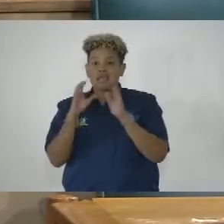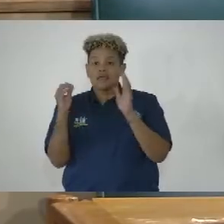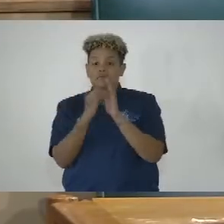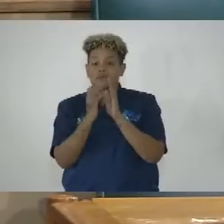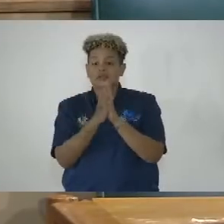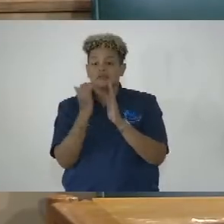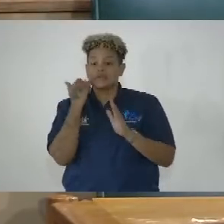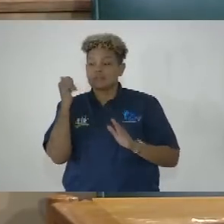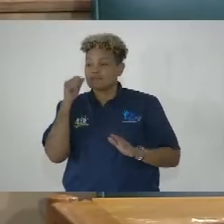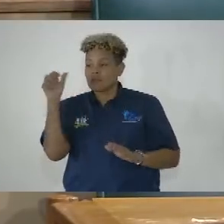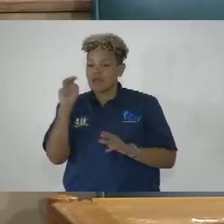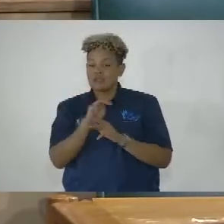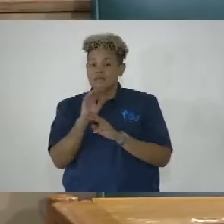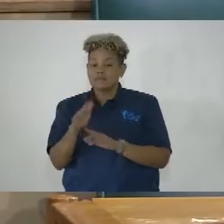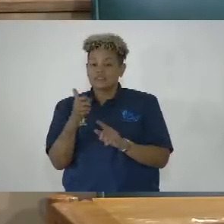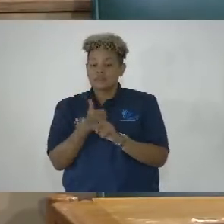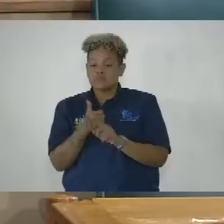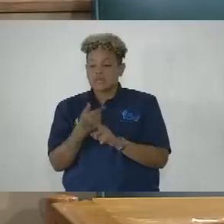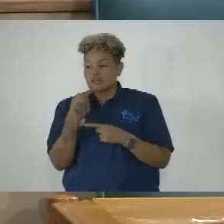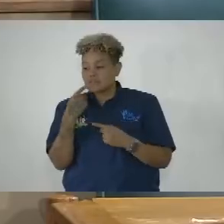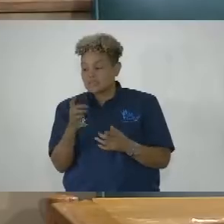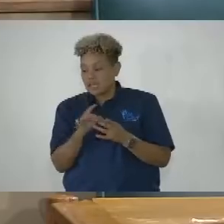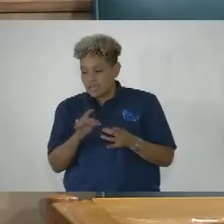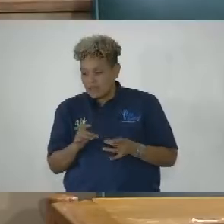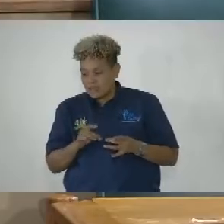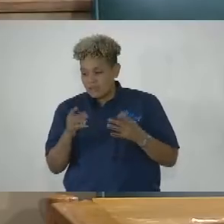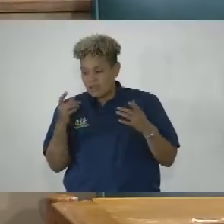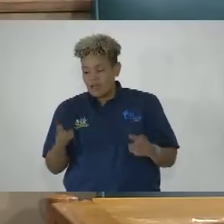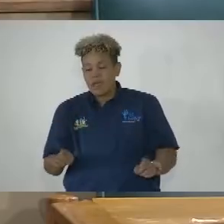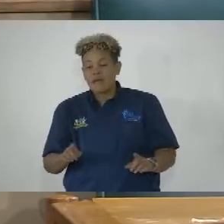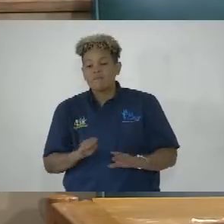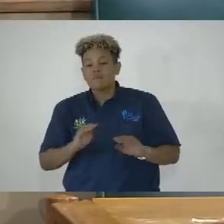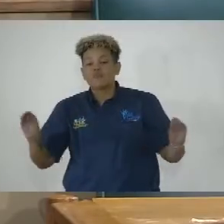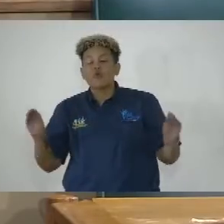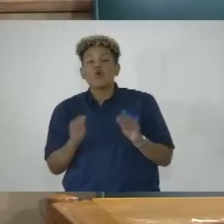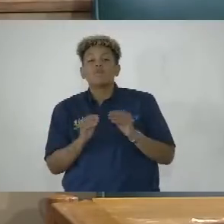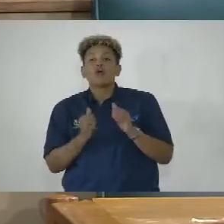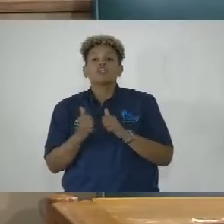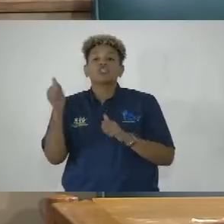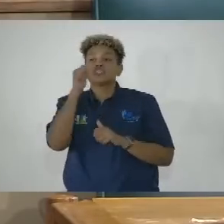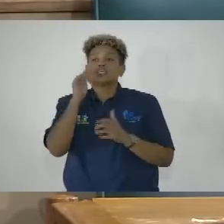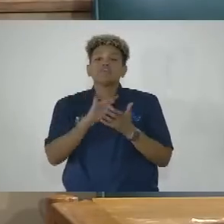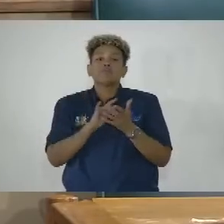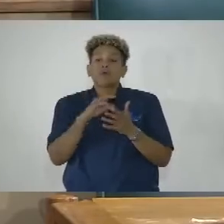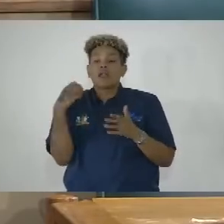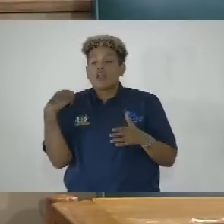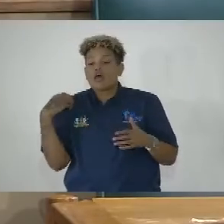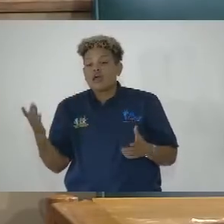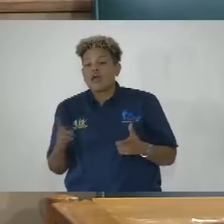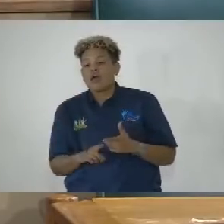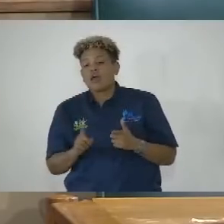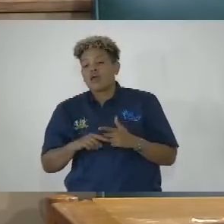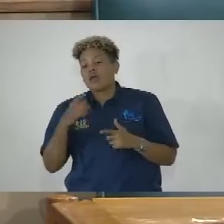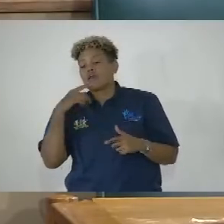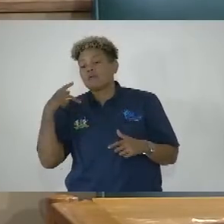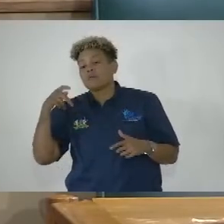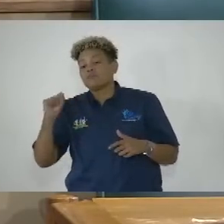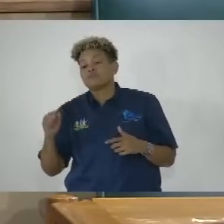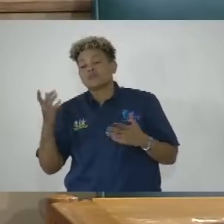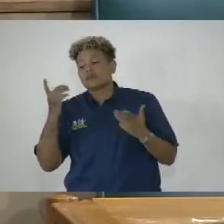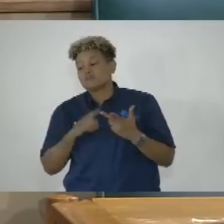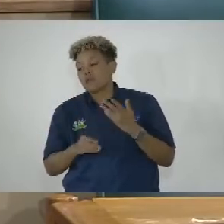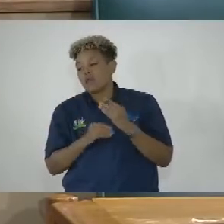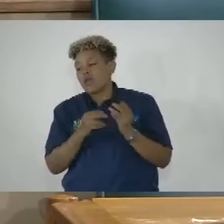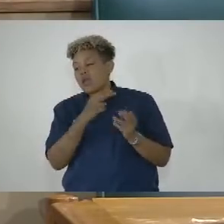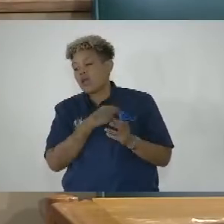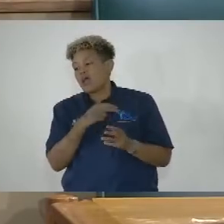minister himself delivering the message. There is no more chief medical officer and permanent secretary and